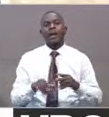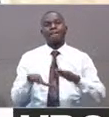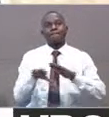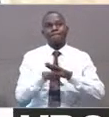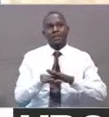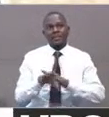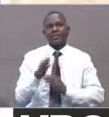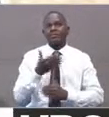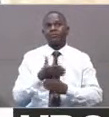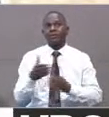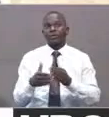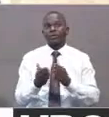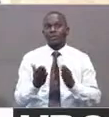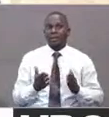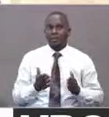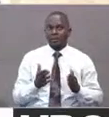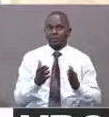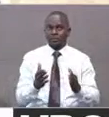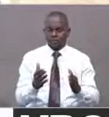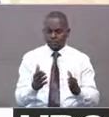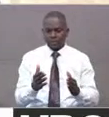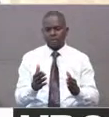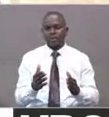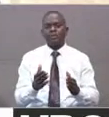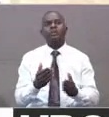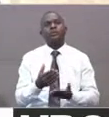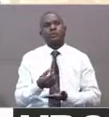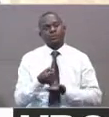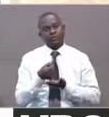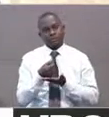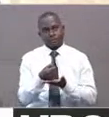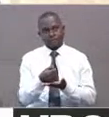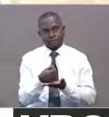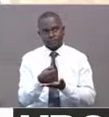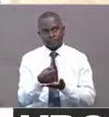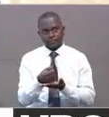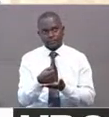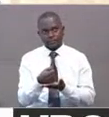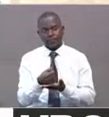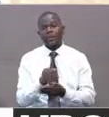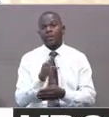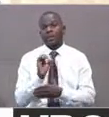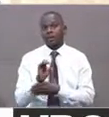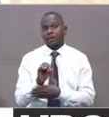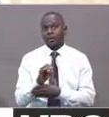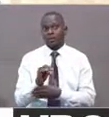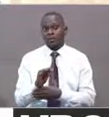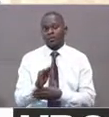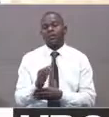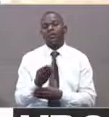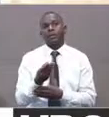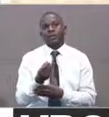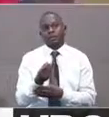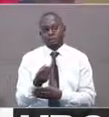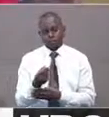infrastructure, and is assisted to have an adequate income for basic